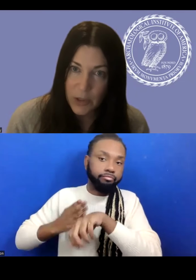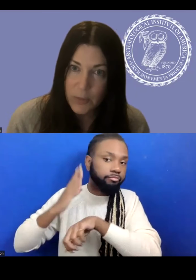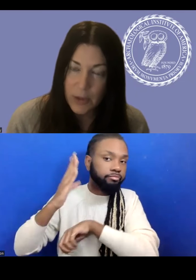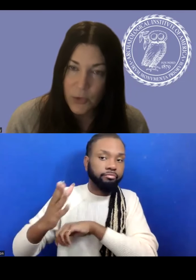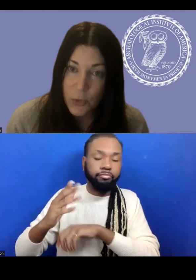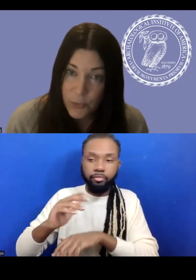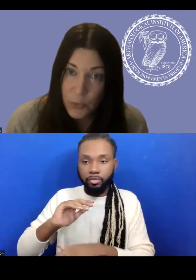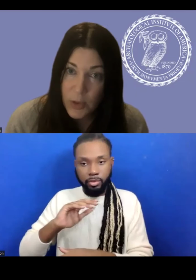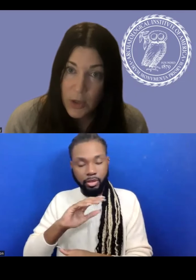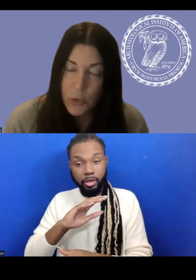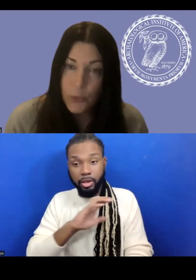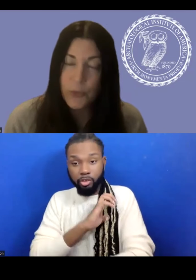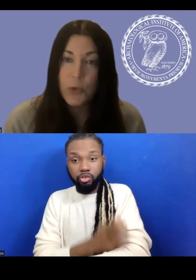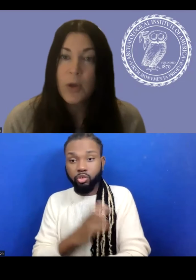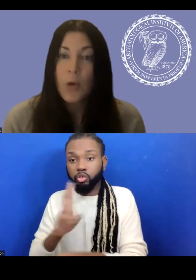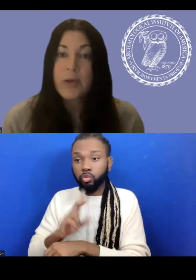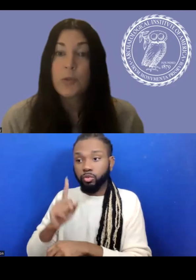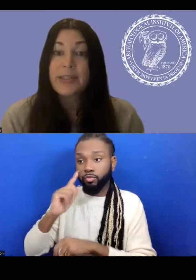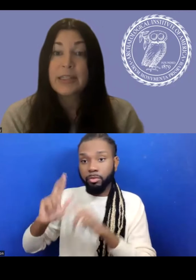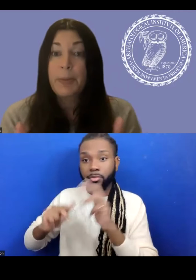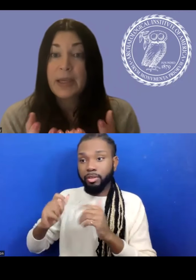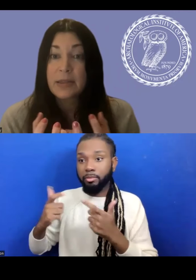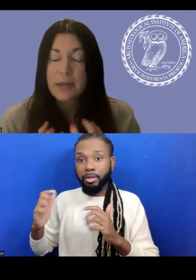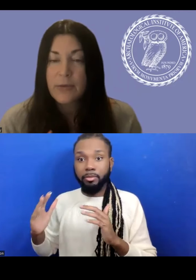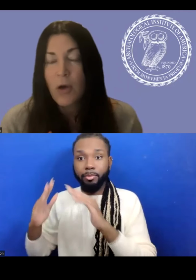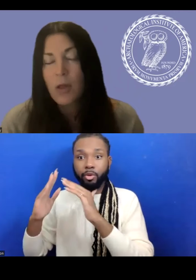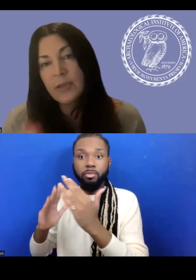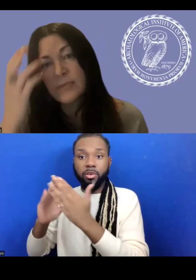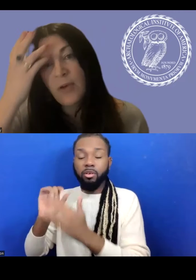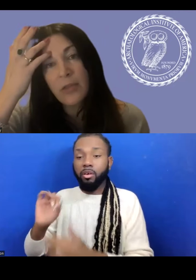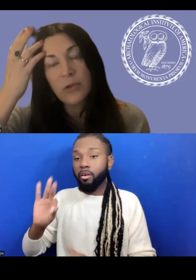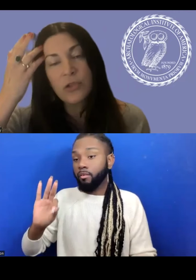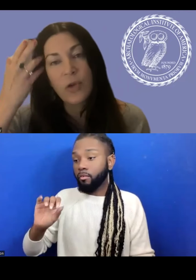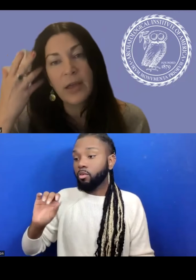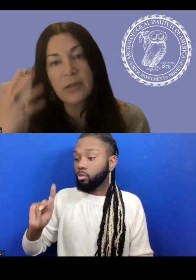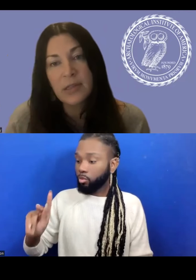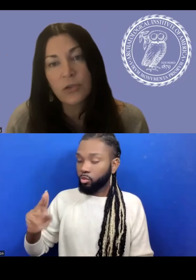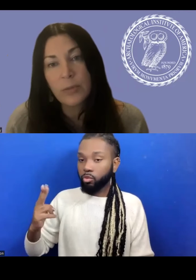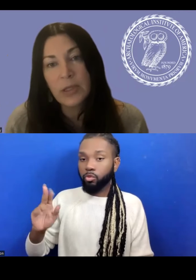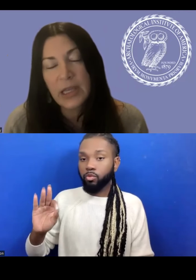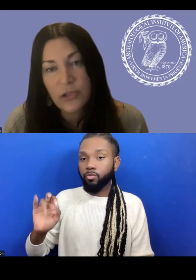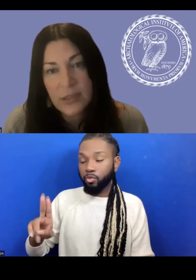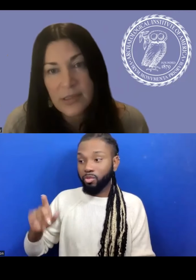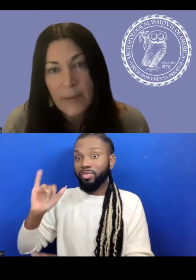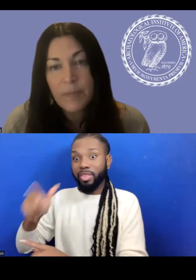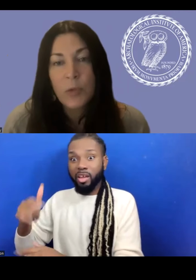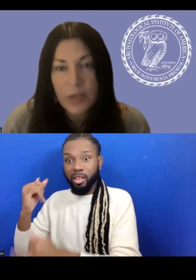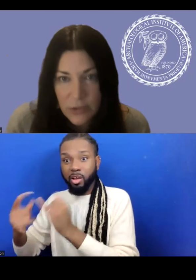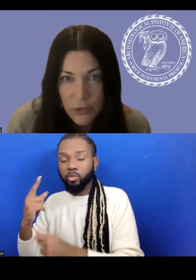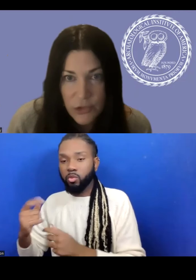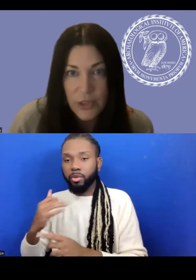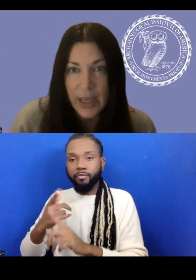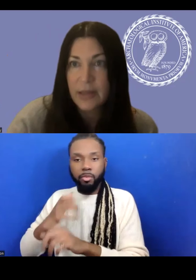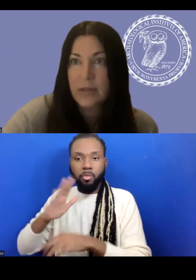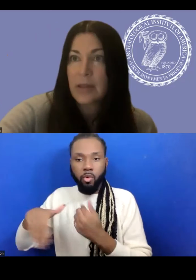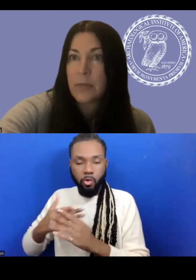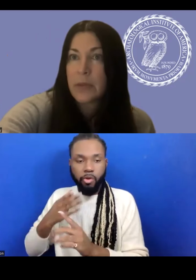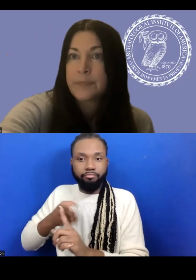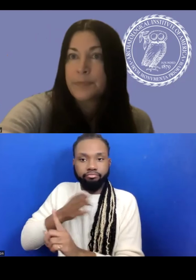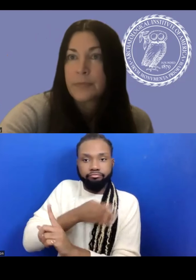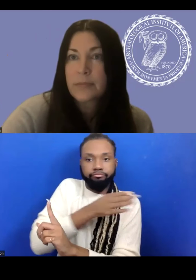Great Pyramid of Khufu. Khufu was a recipient of all of his father's trials and tribulations, research